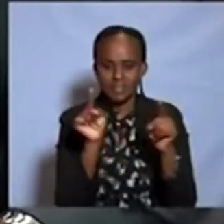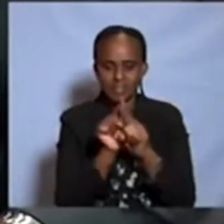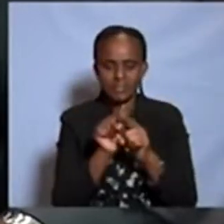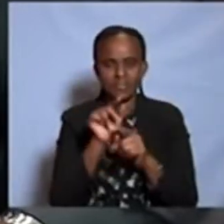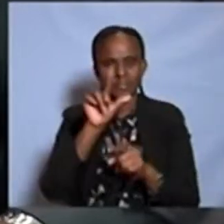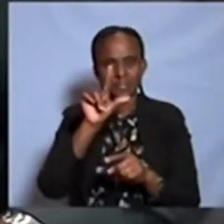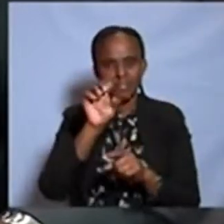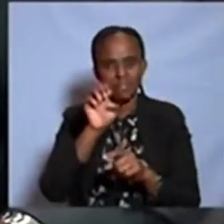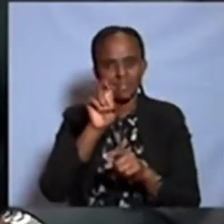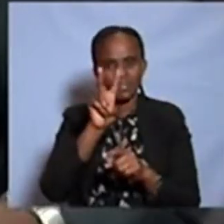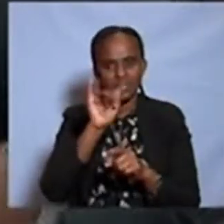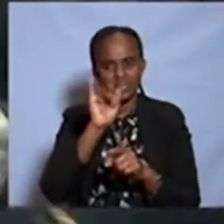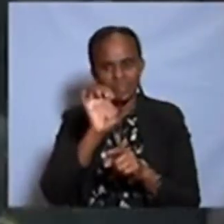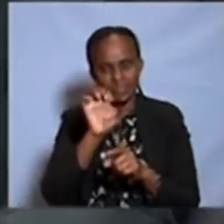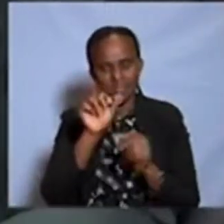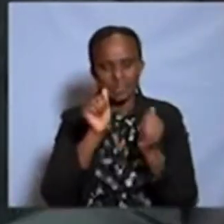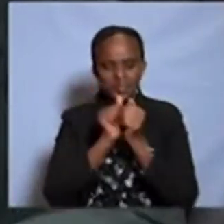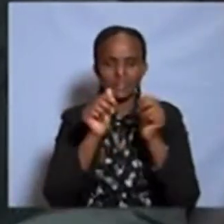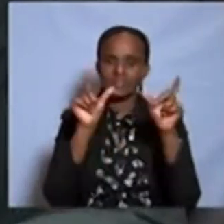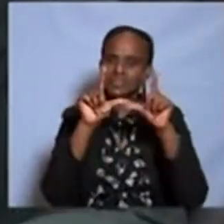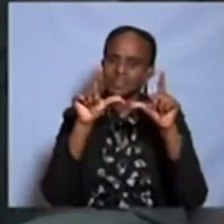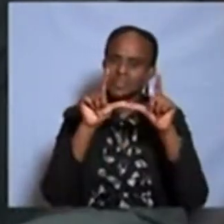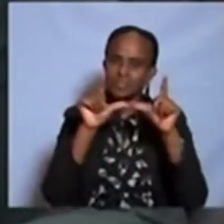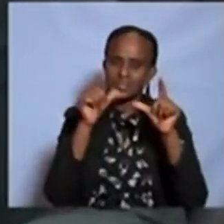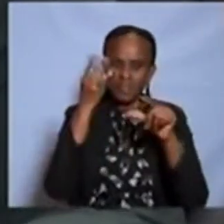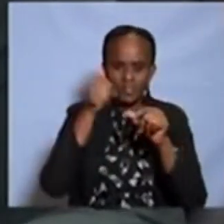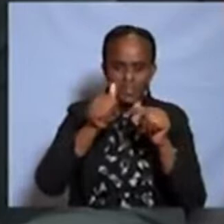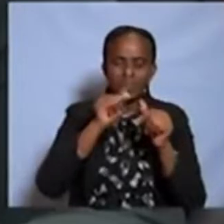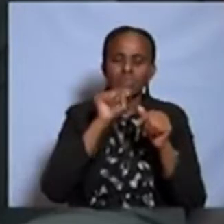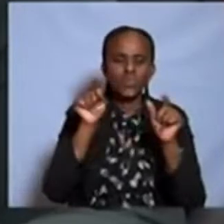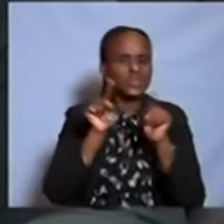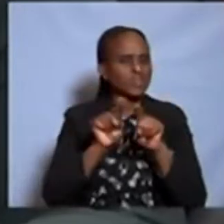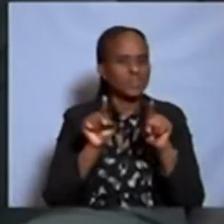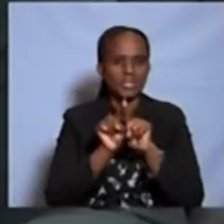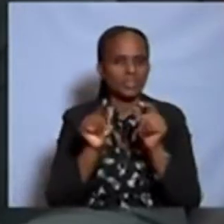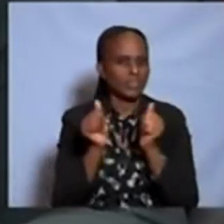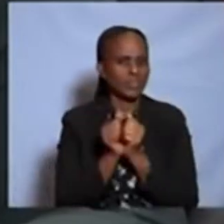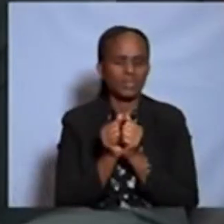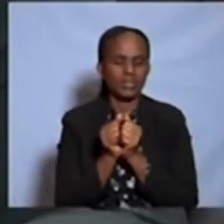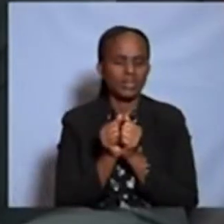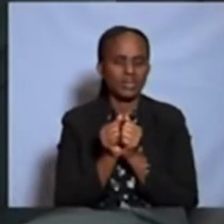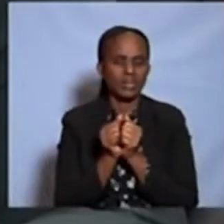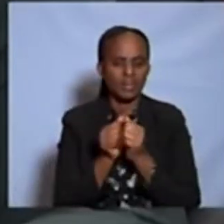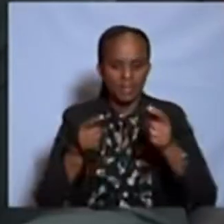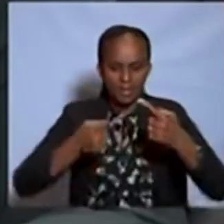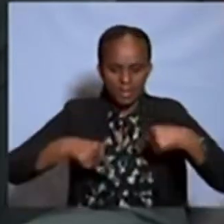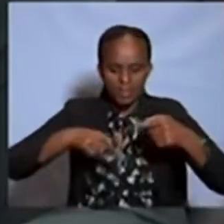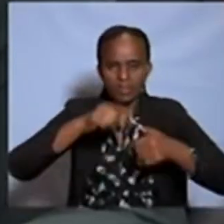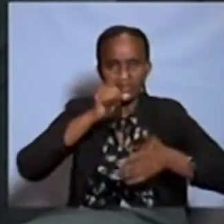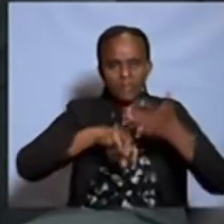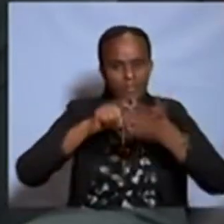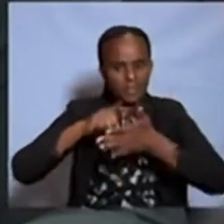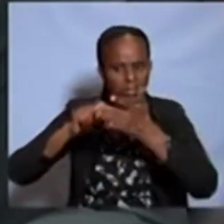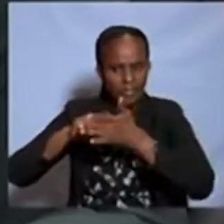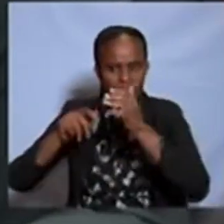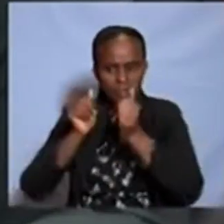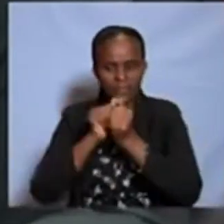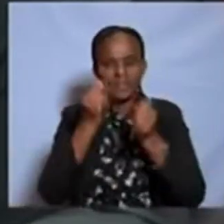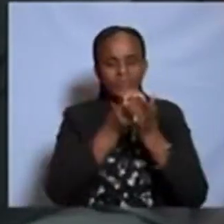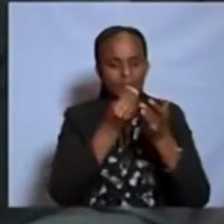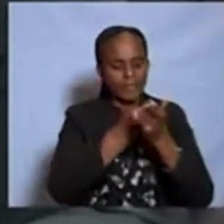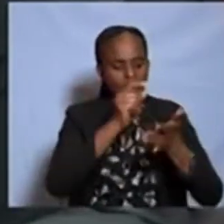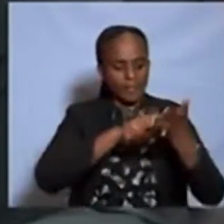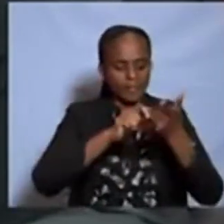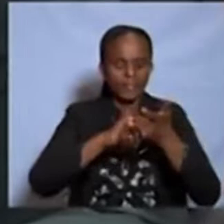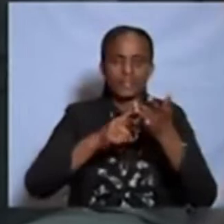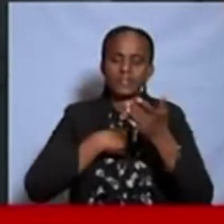levies, on licenses and levies, why didn't you do the same on local taxes and fees and charges?